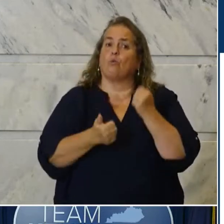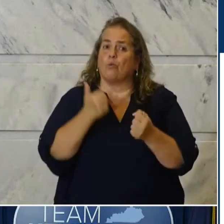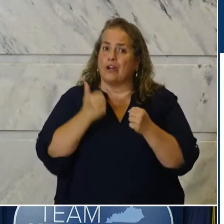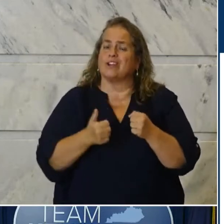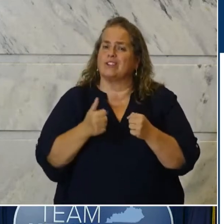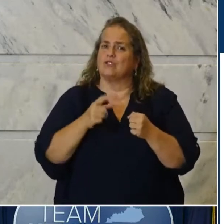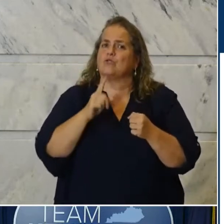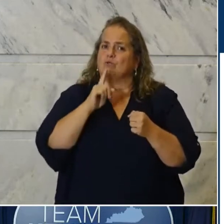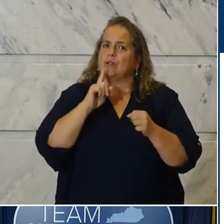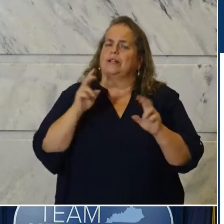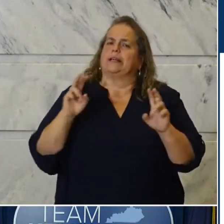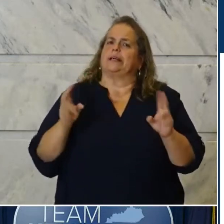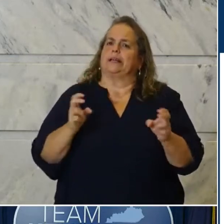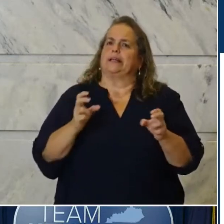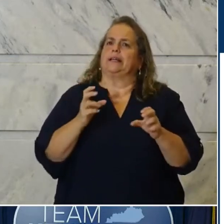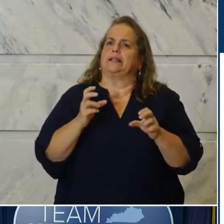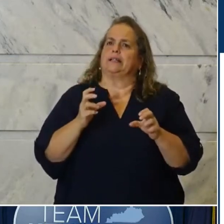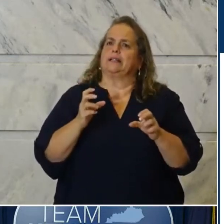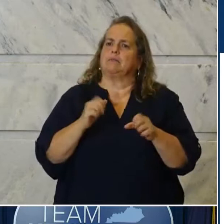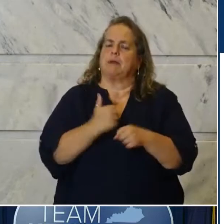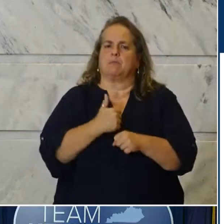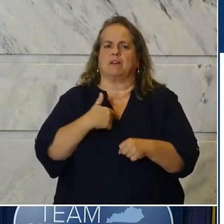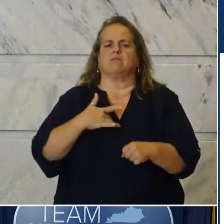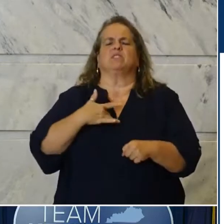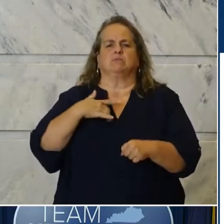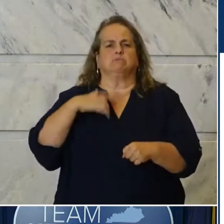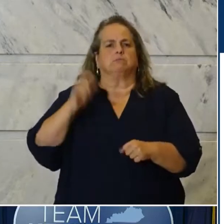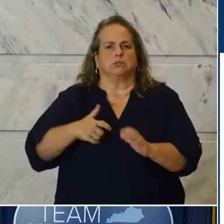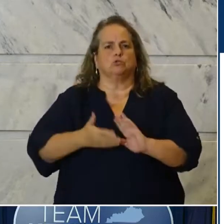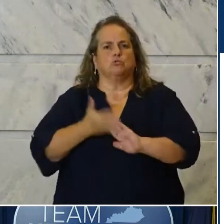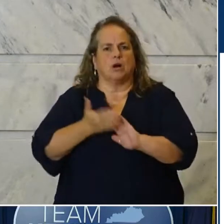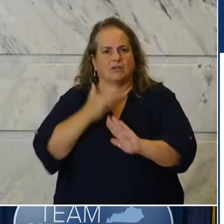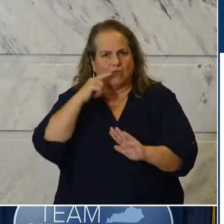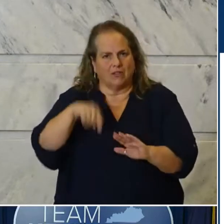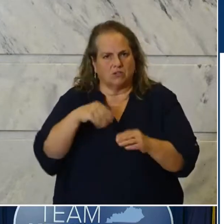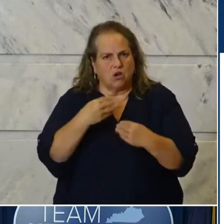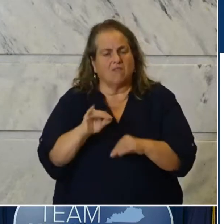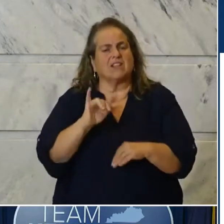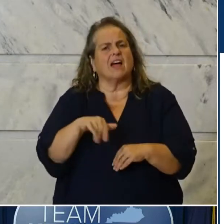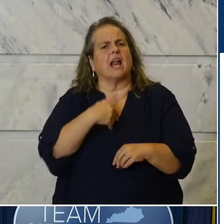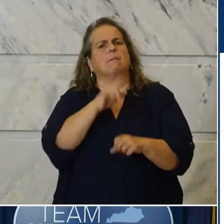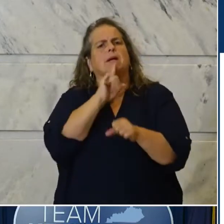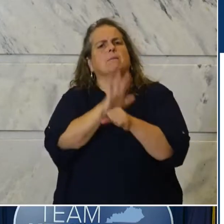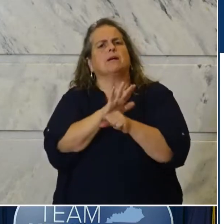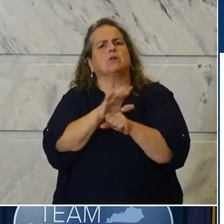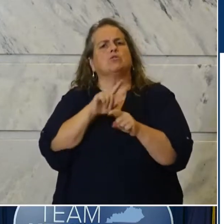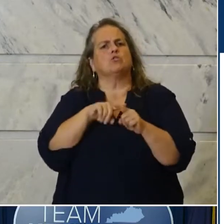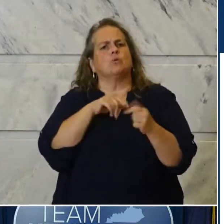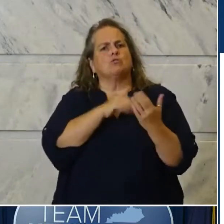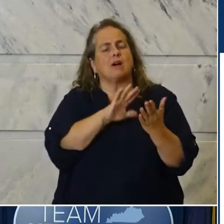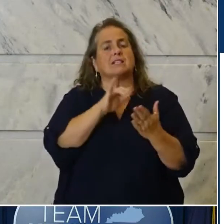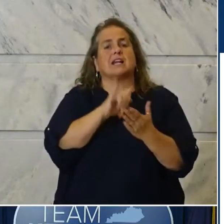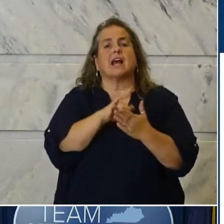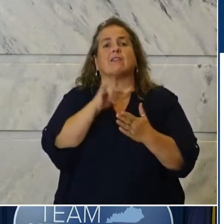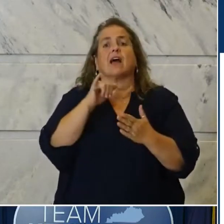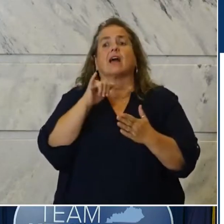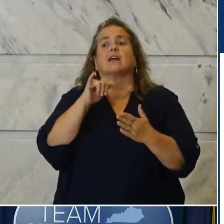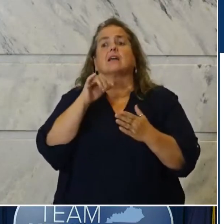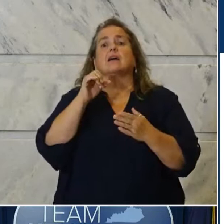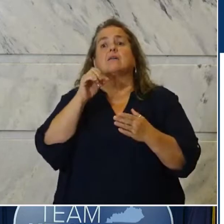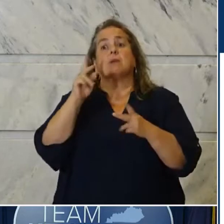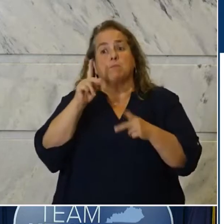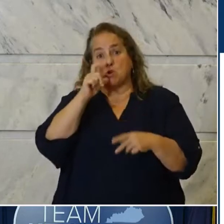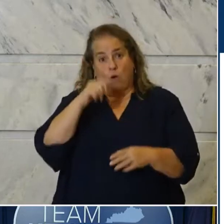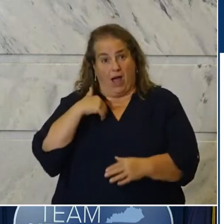for office, one that I have been committed to addressing, and one that's taken people I know and care about and